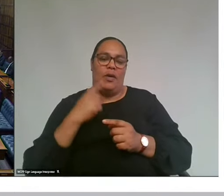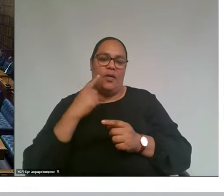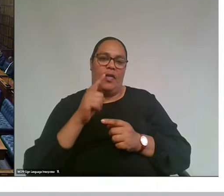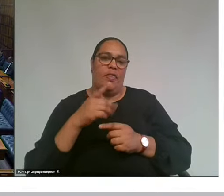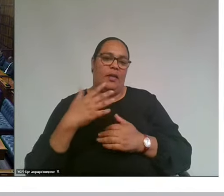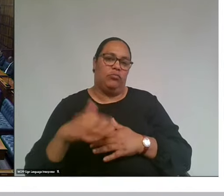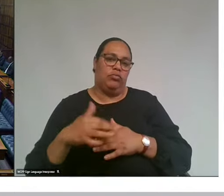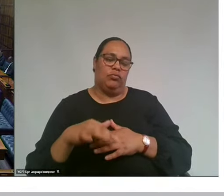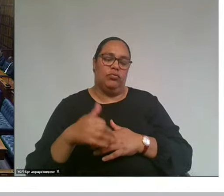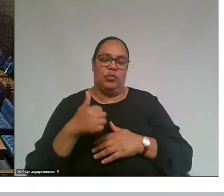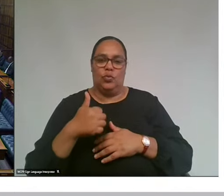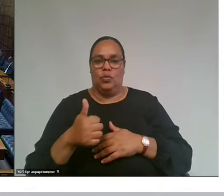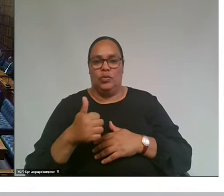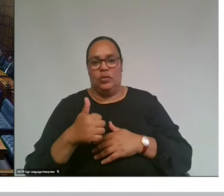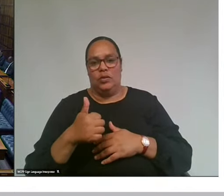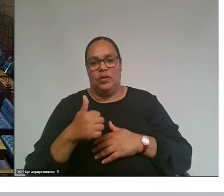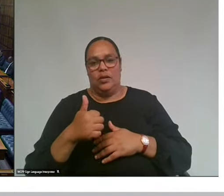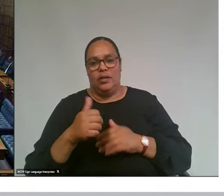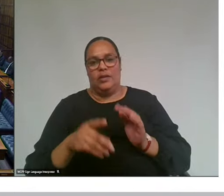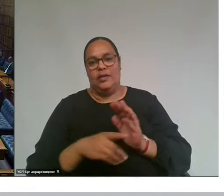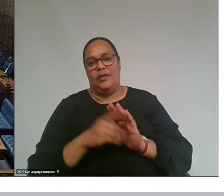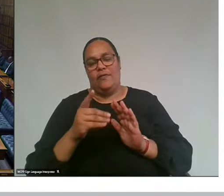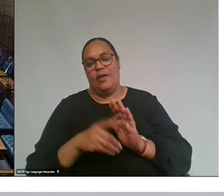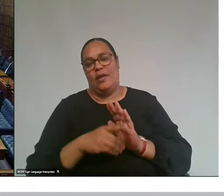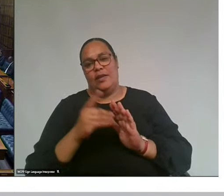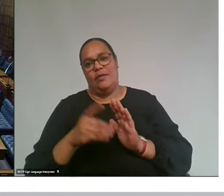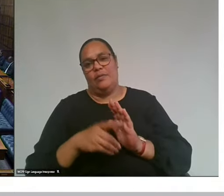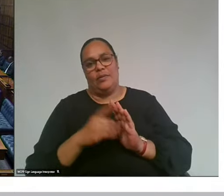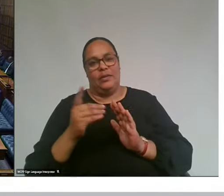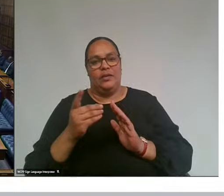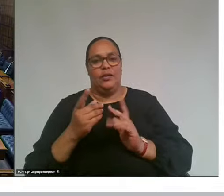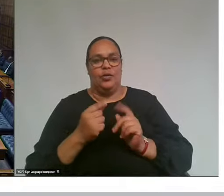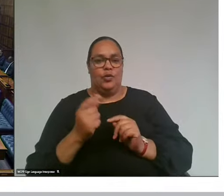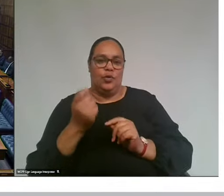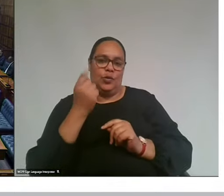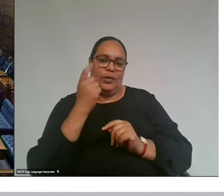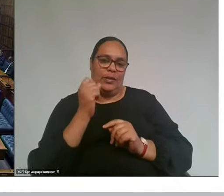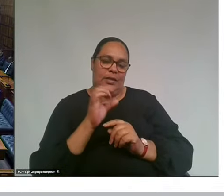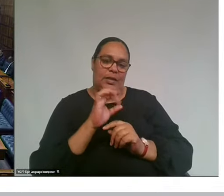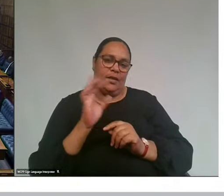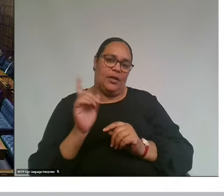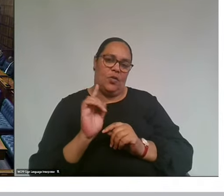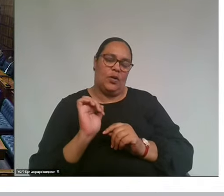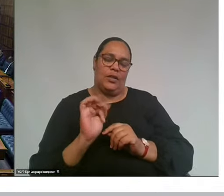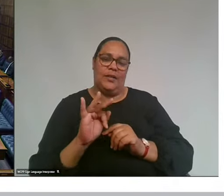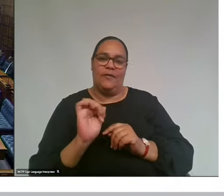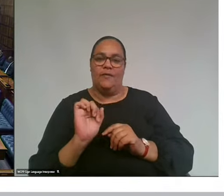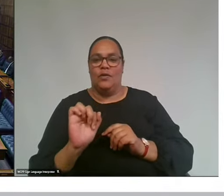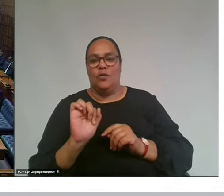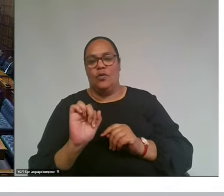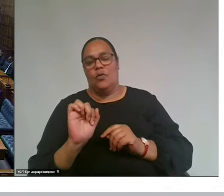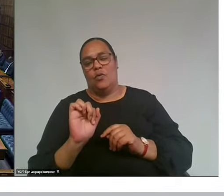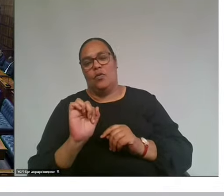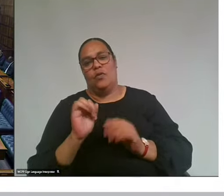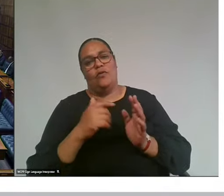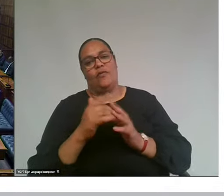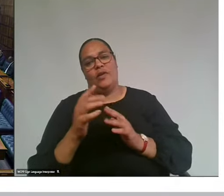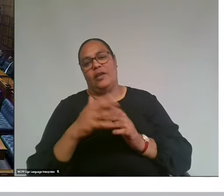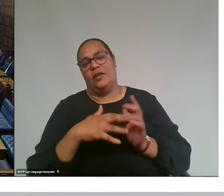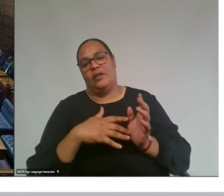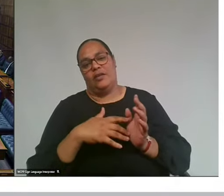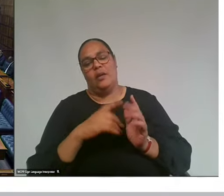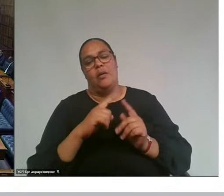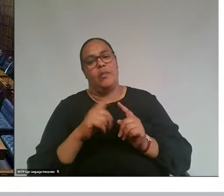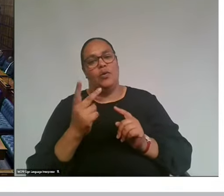quite a great development H to to to understand H if if if anything